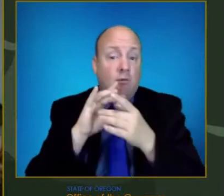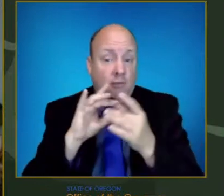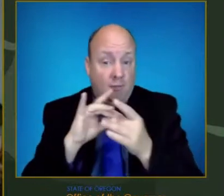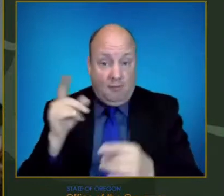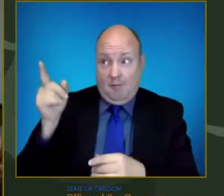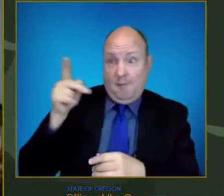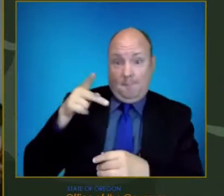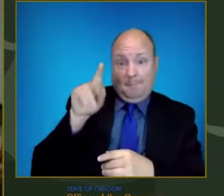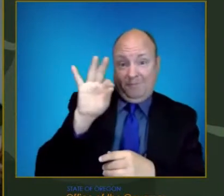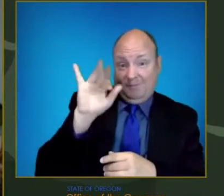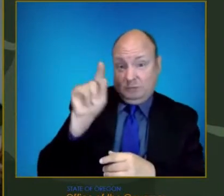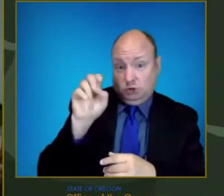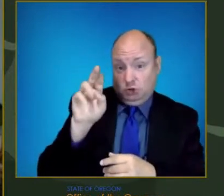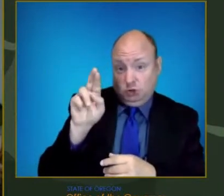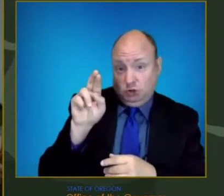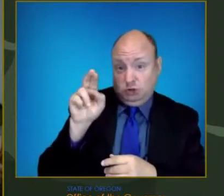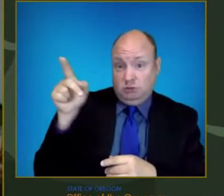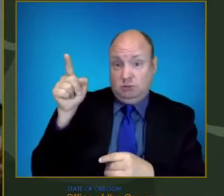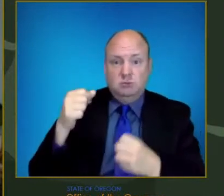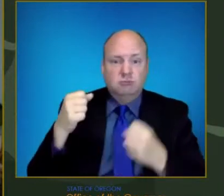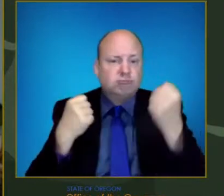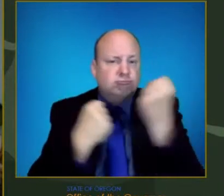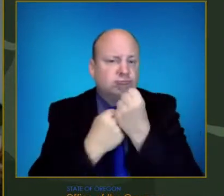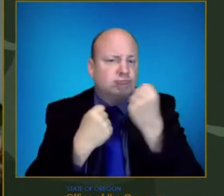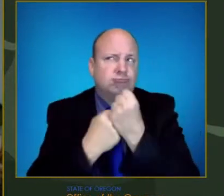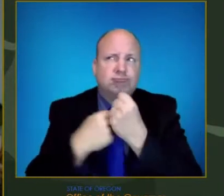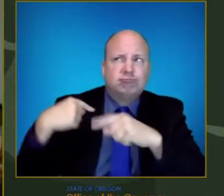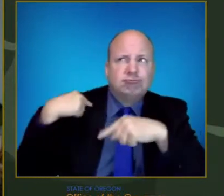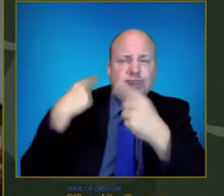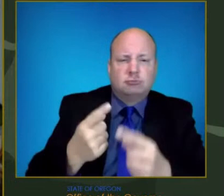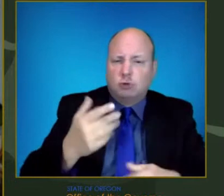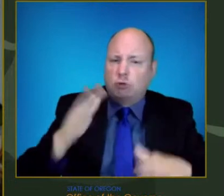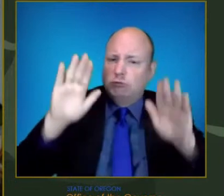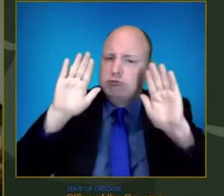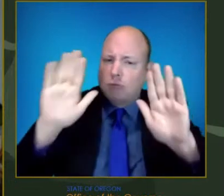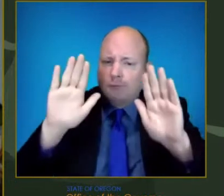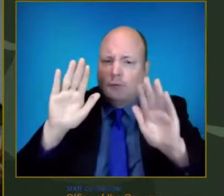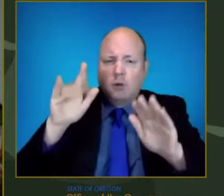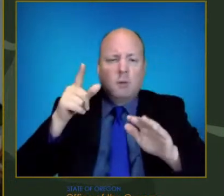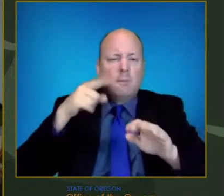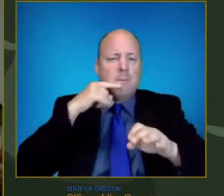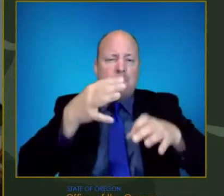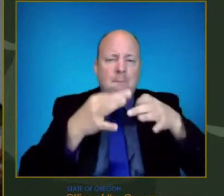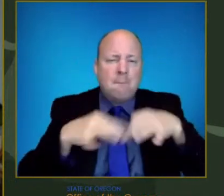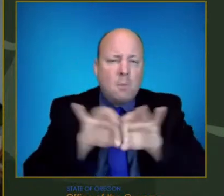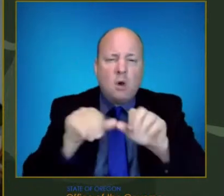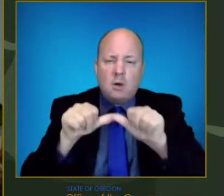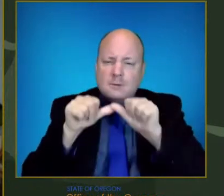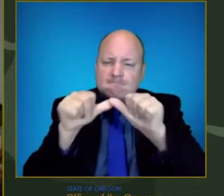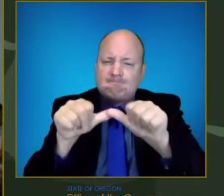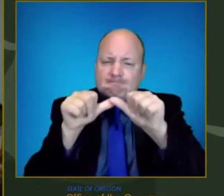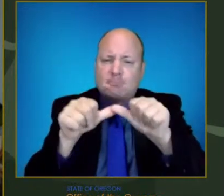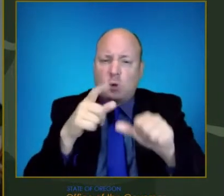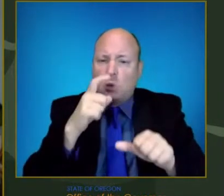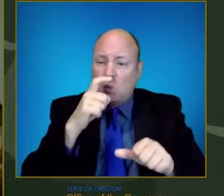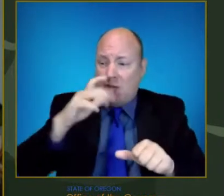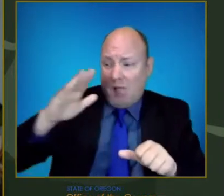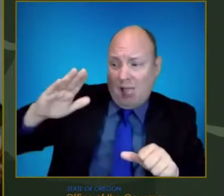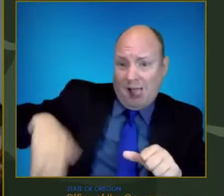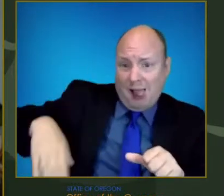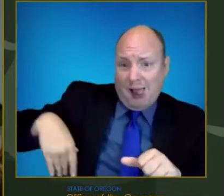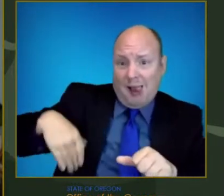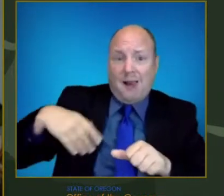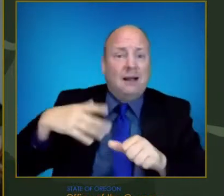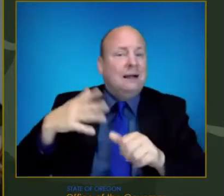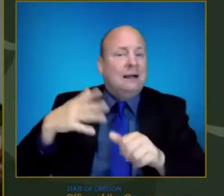to the most vulnerable, is no replacement for continuing our work to help people who are unvaccinated get their first and second doses